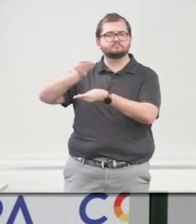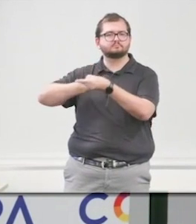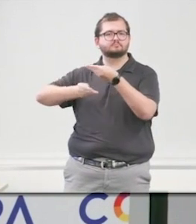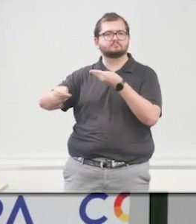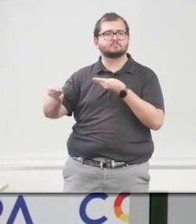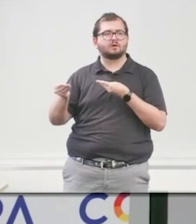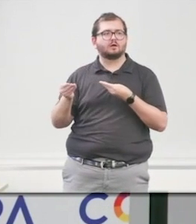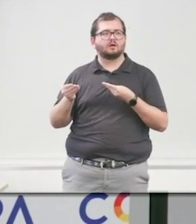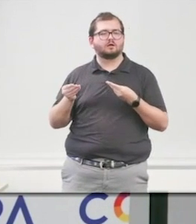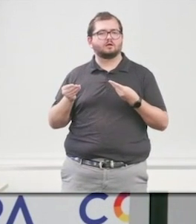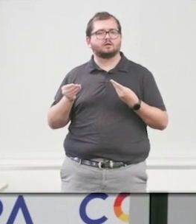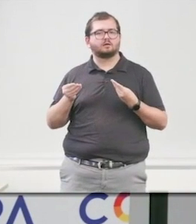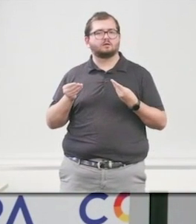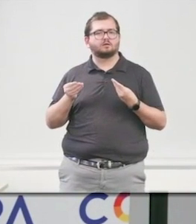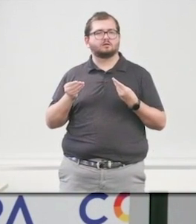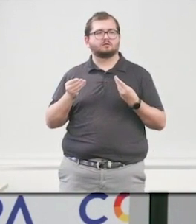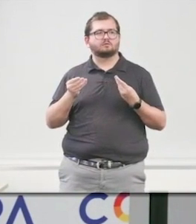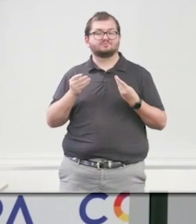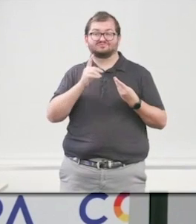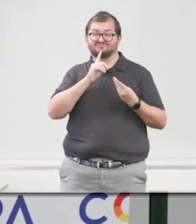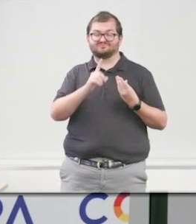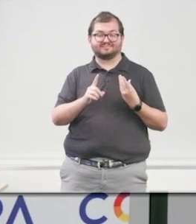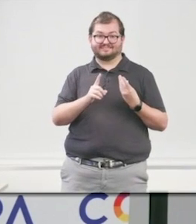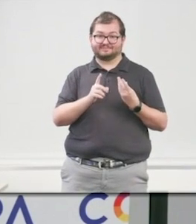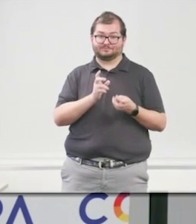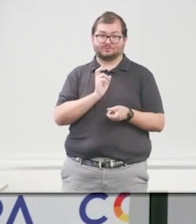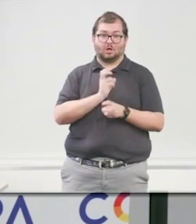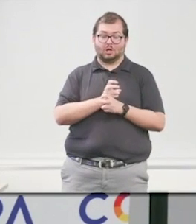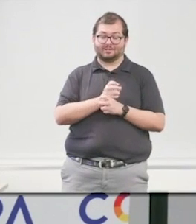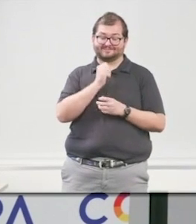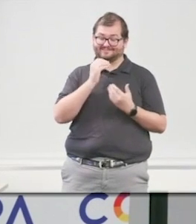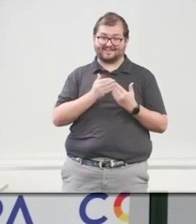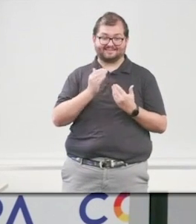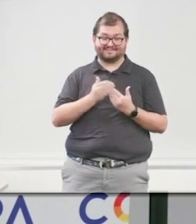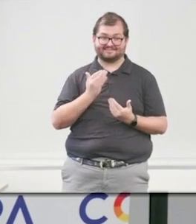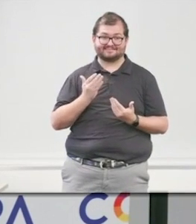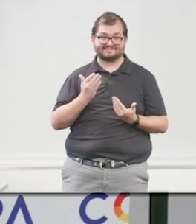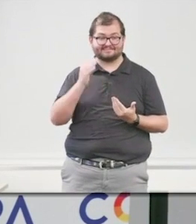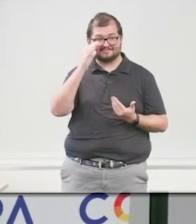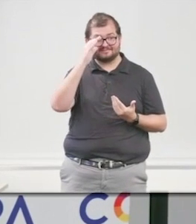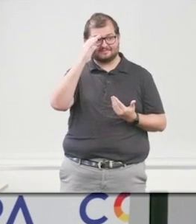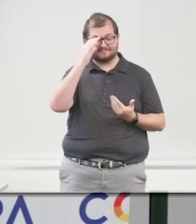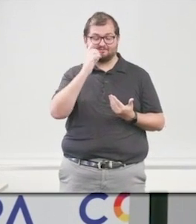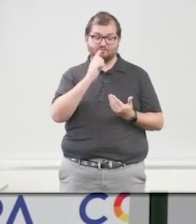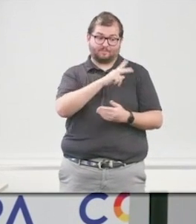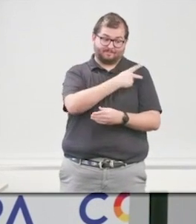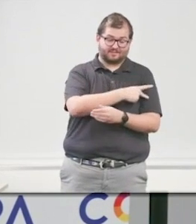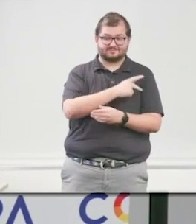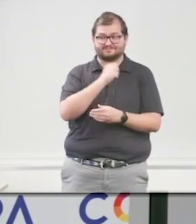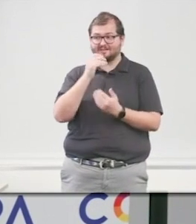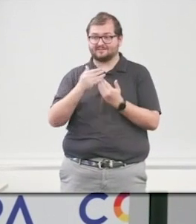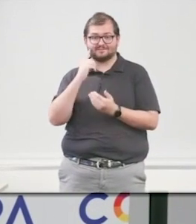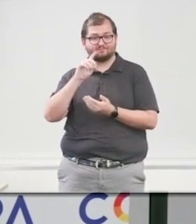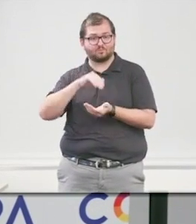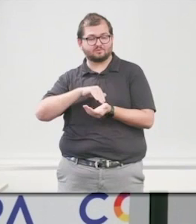not in a way that is very convenient, especially for the healthcare providers, but most importantly for the patient as well. And so